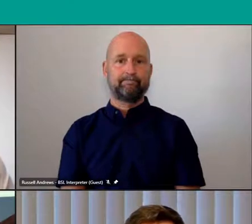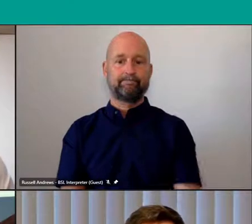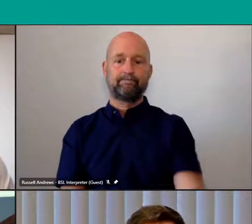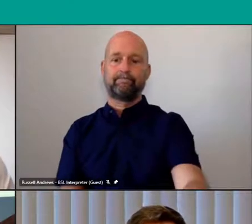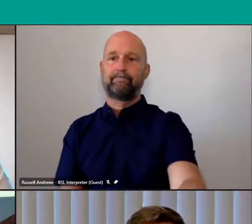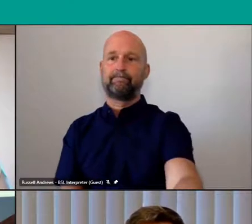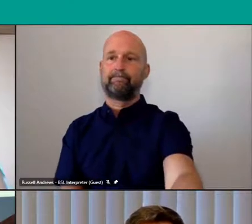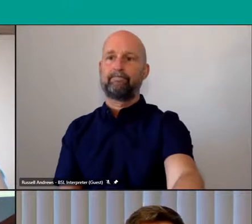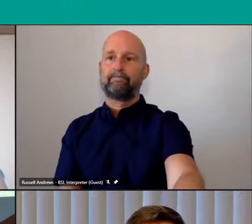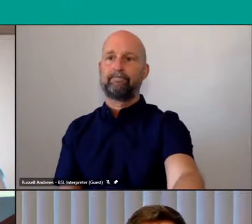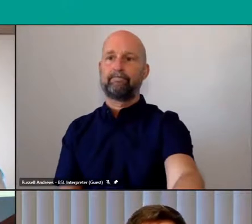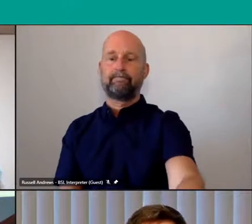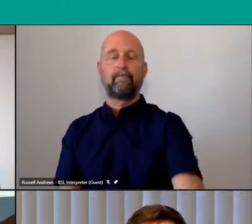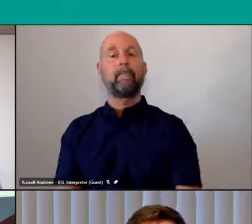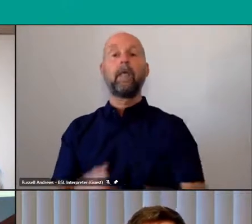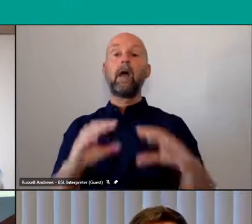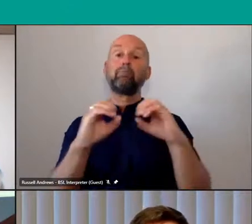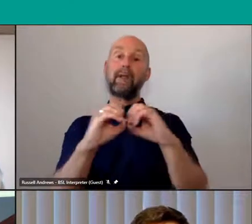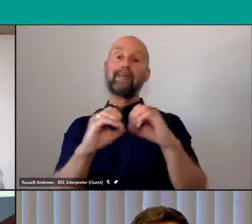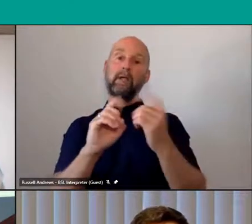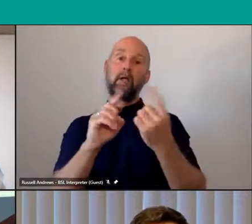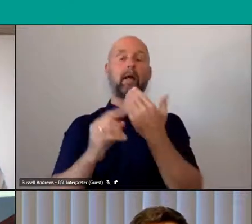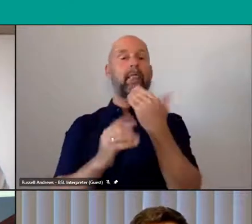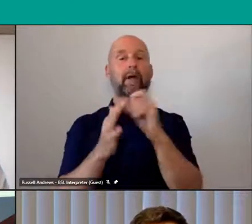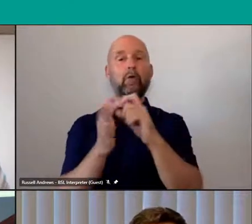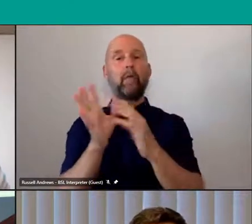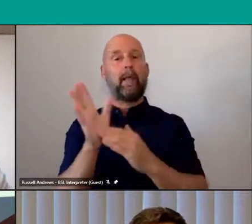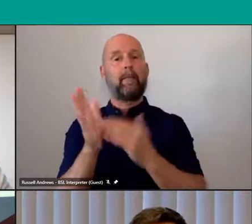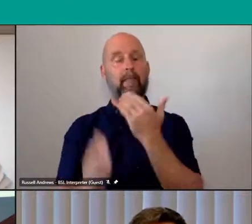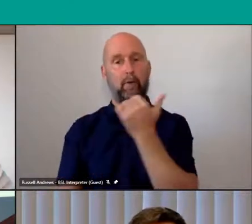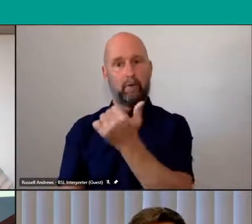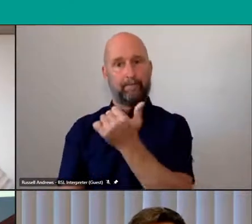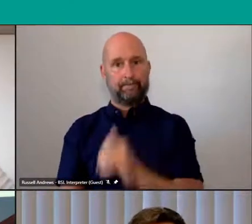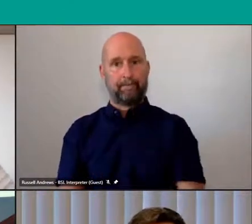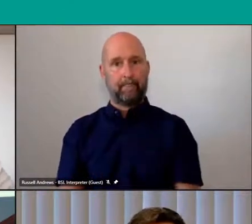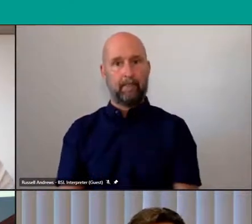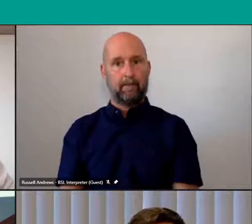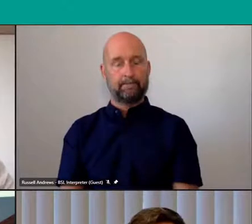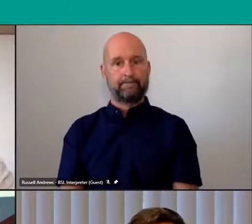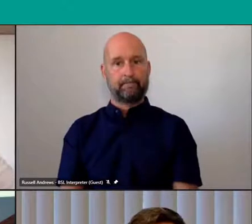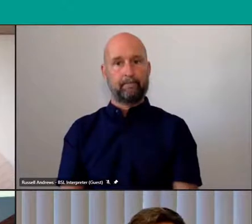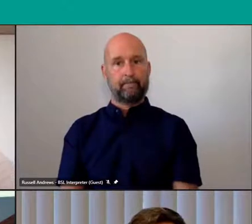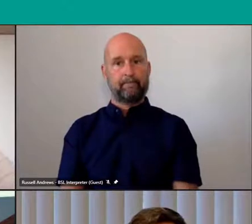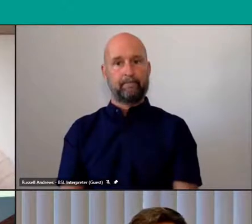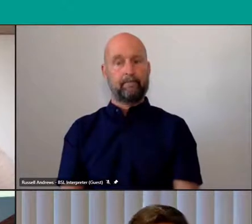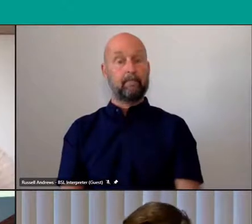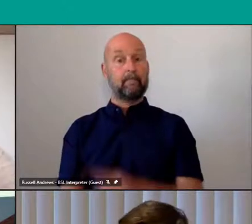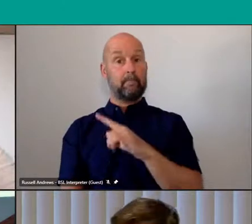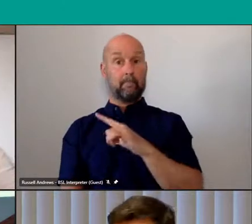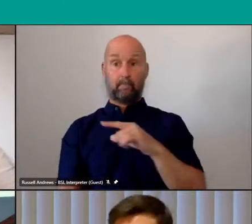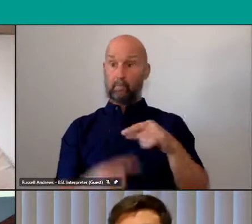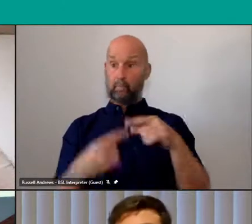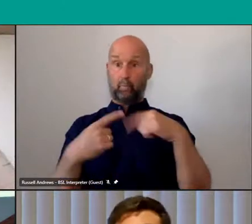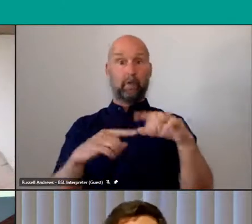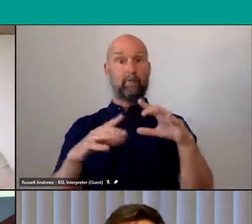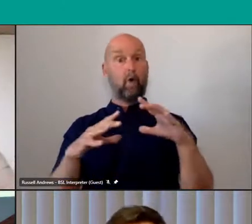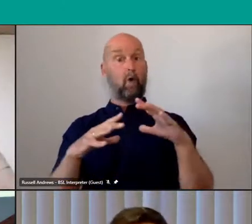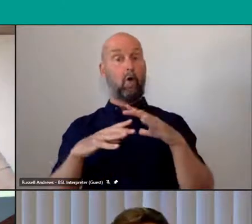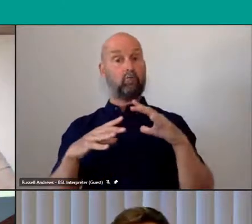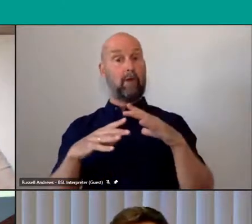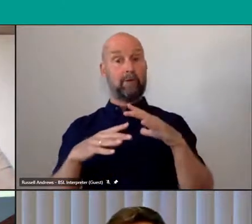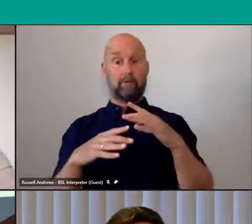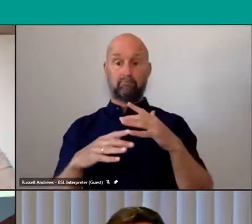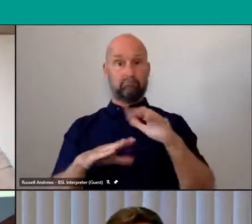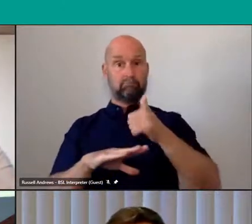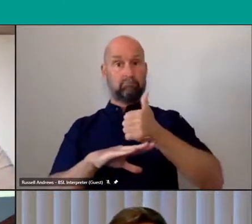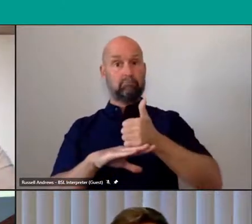That's for you, Brenda. Yeah. Okay, thank you, Pam. Well, that's certainly something that we have already sought to establish